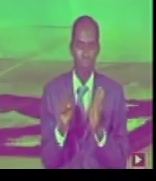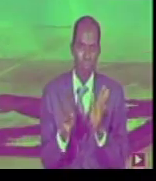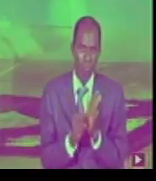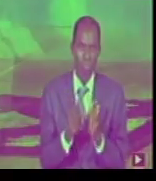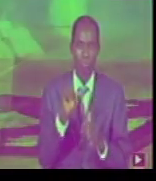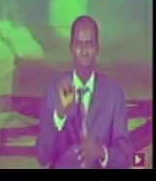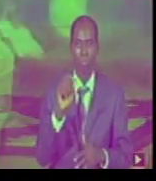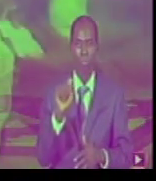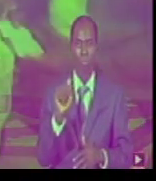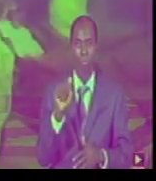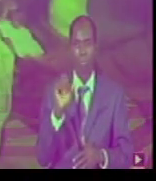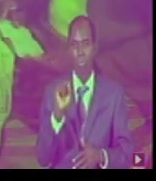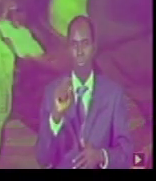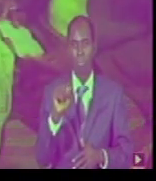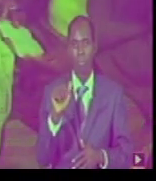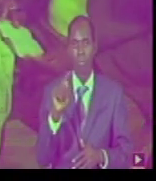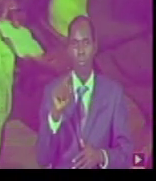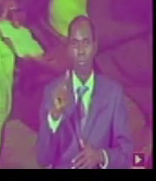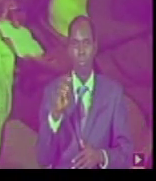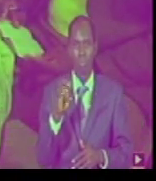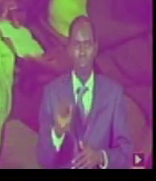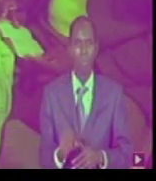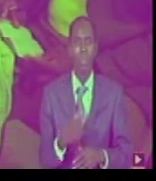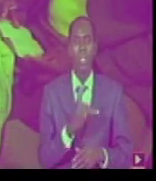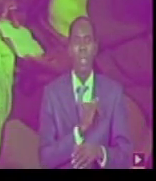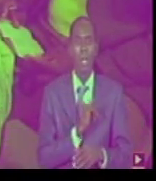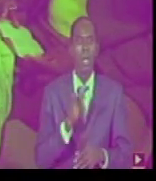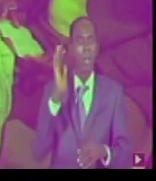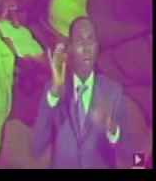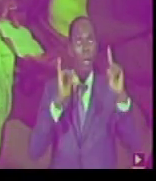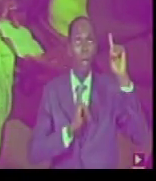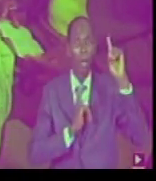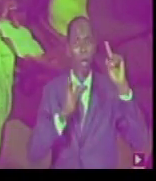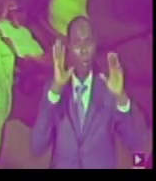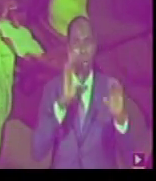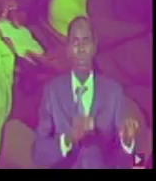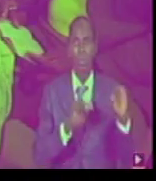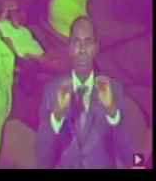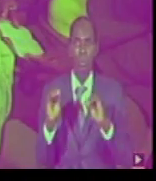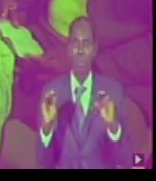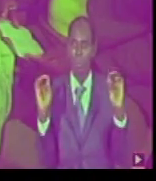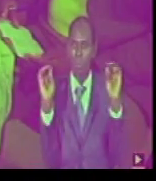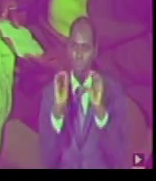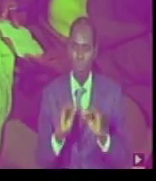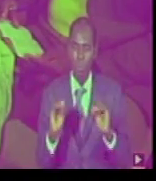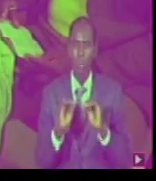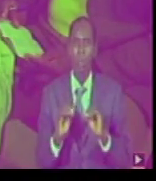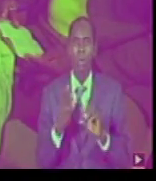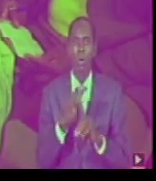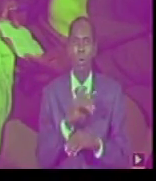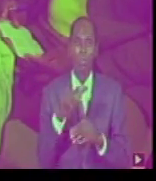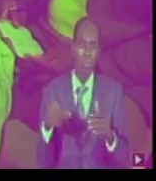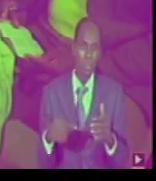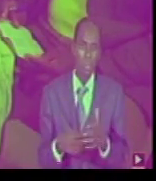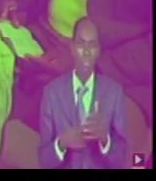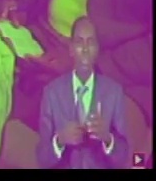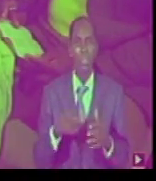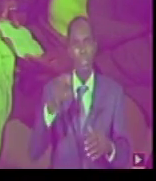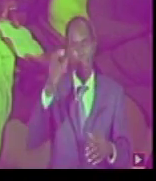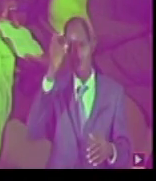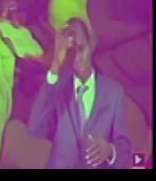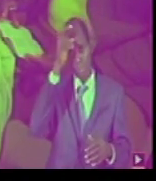put none of these diseases upon thee, which I brought upon the Egyptians. For